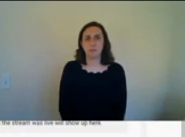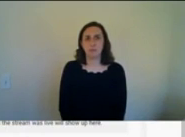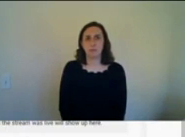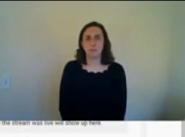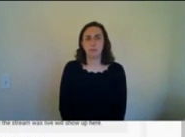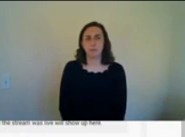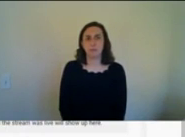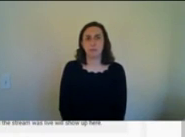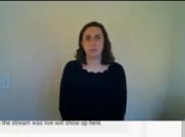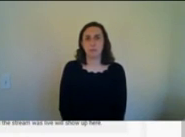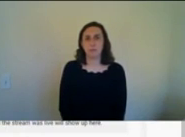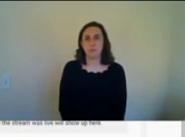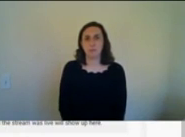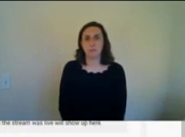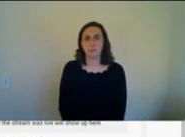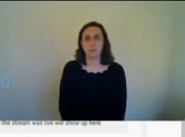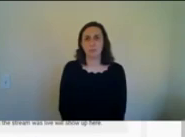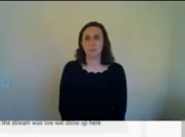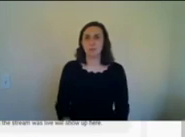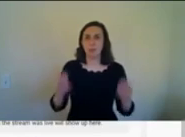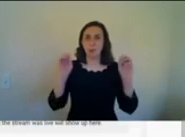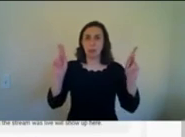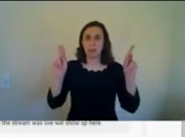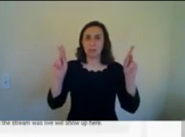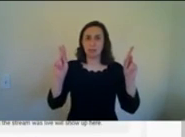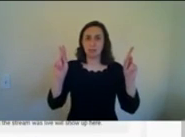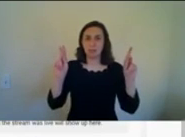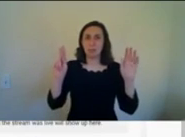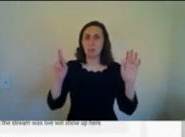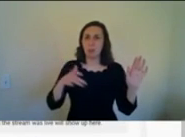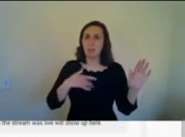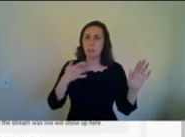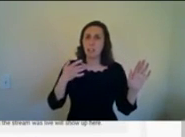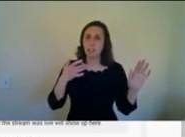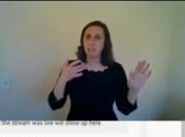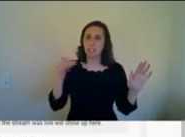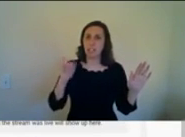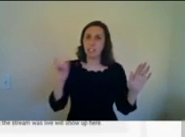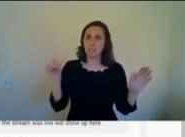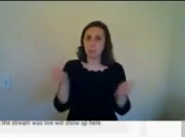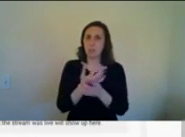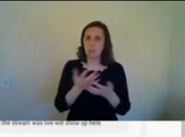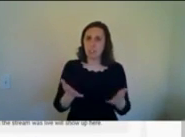back. Okay. So administratively, that's there.